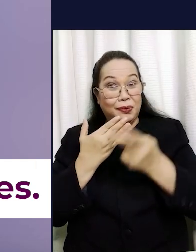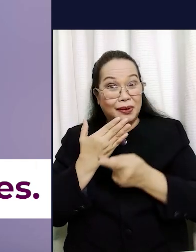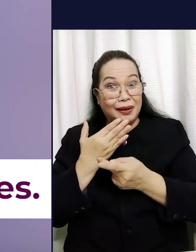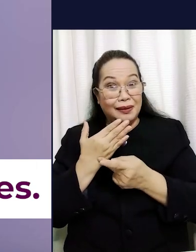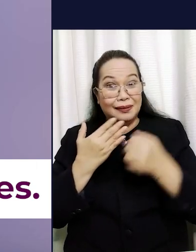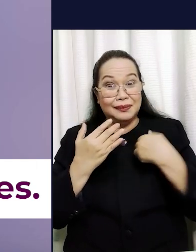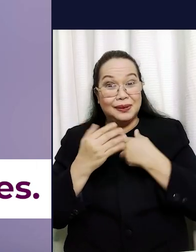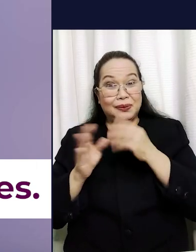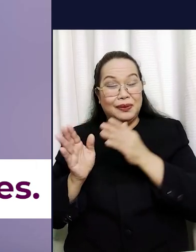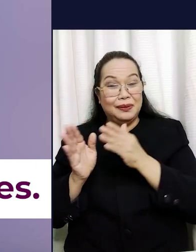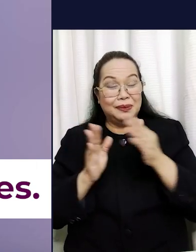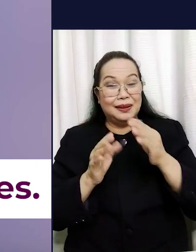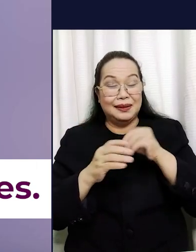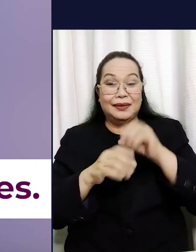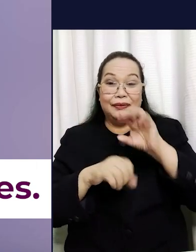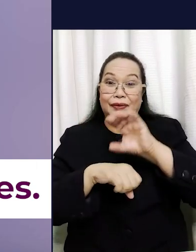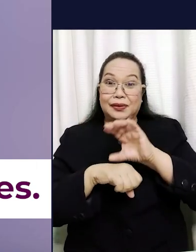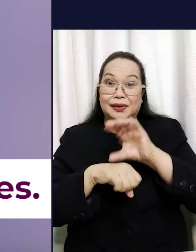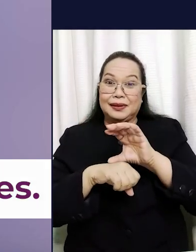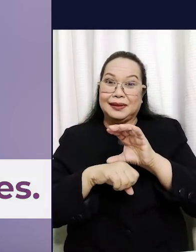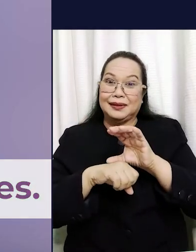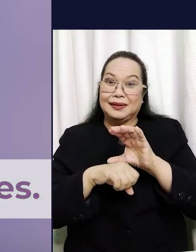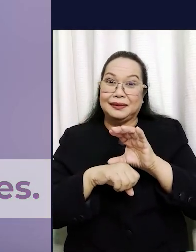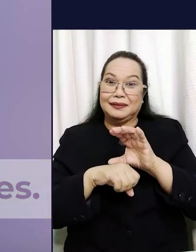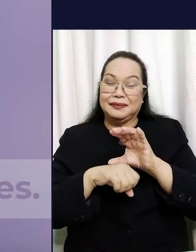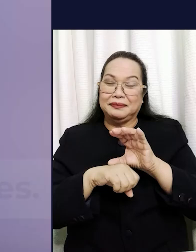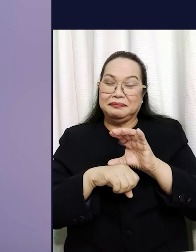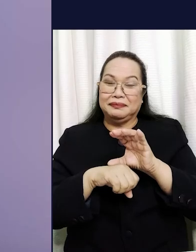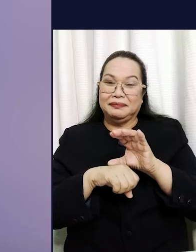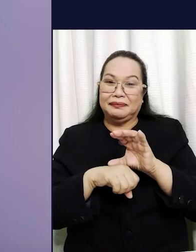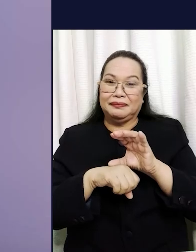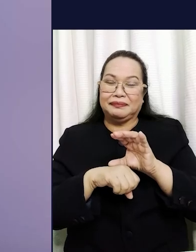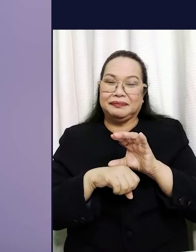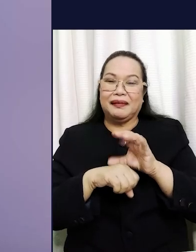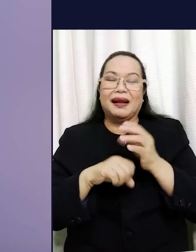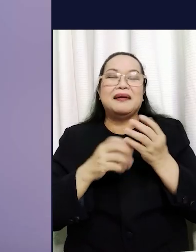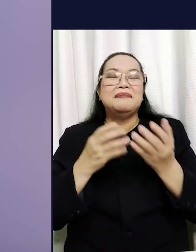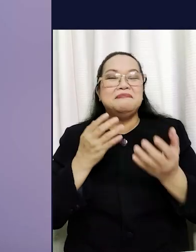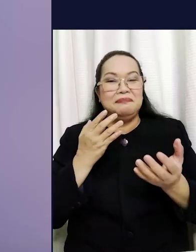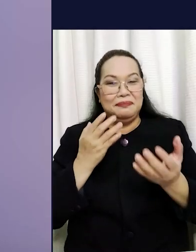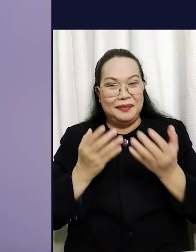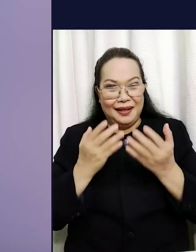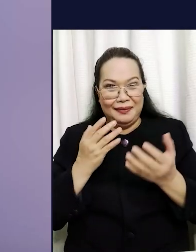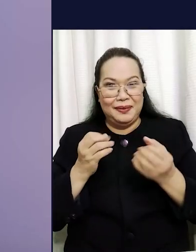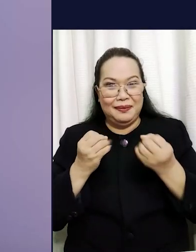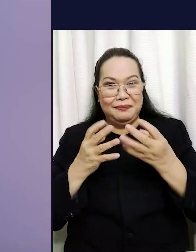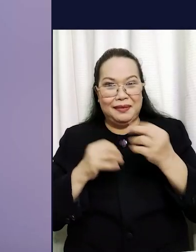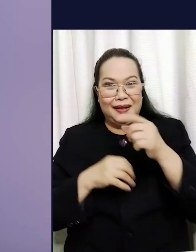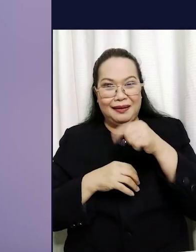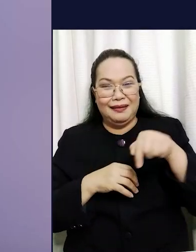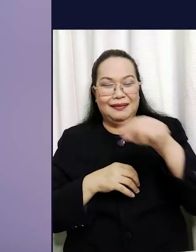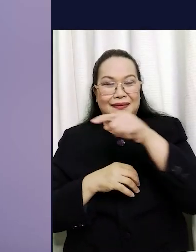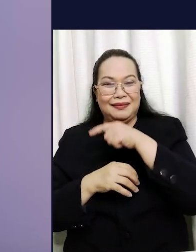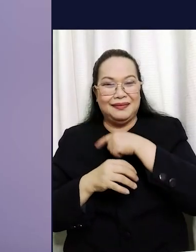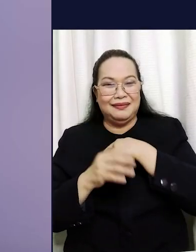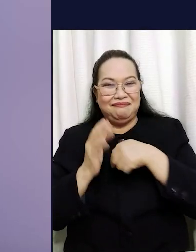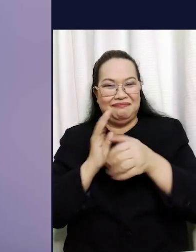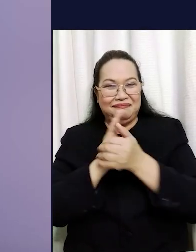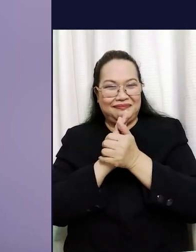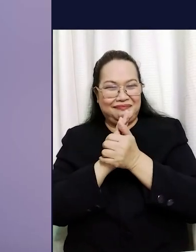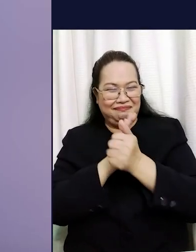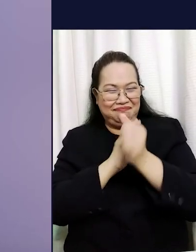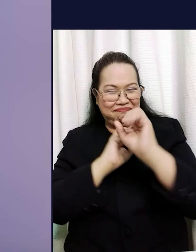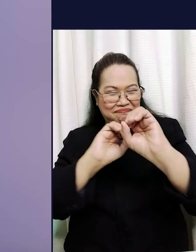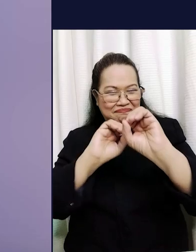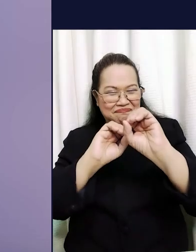People may not remember the great Bible lesson you taught as a teacher. The